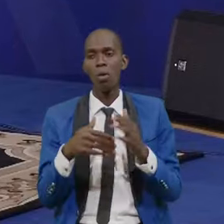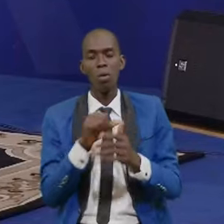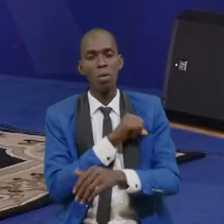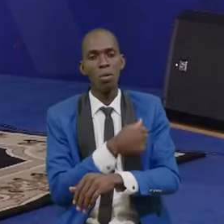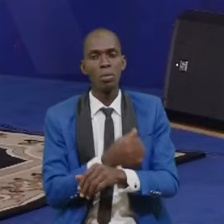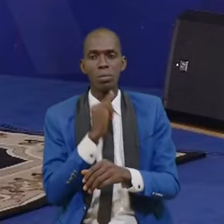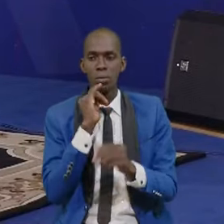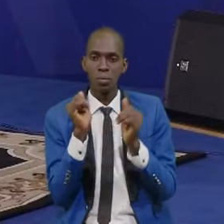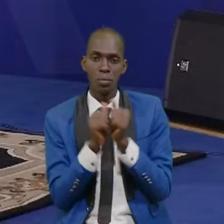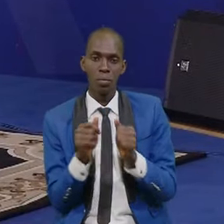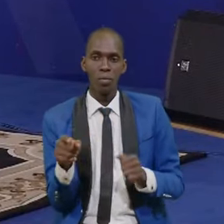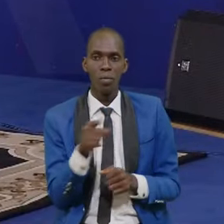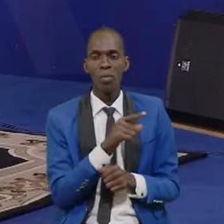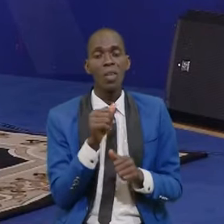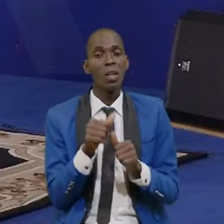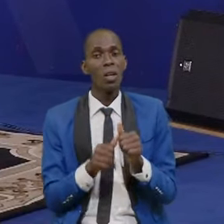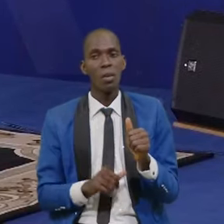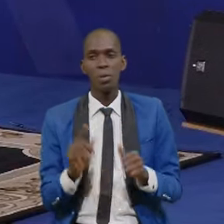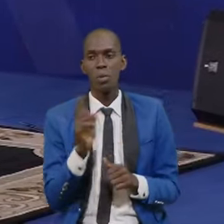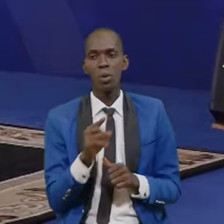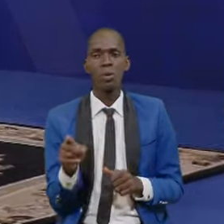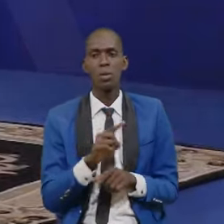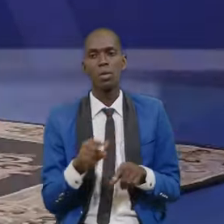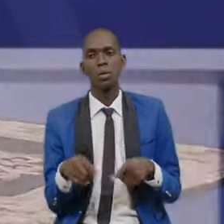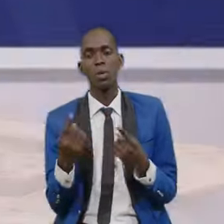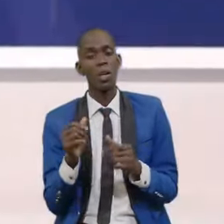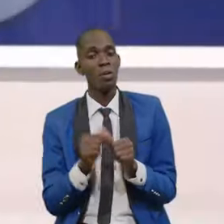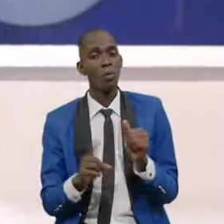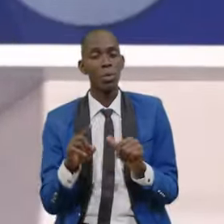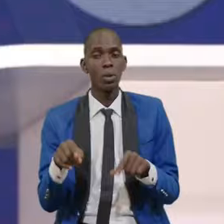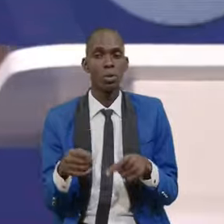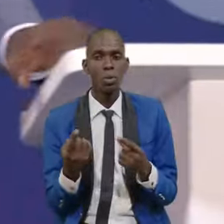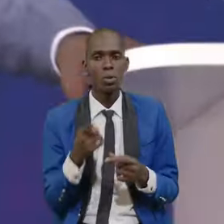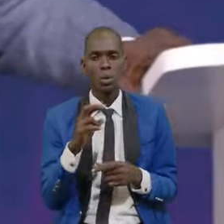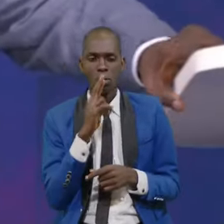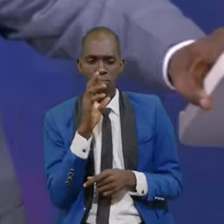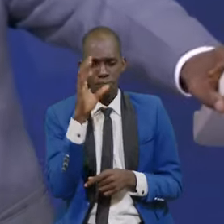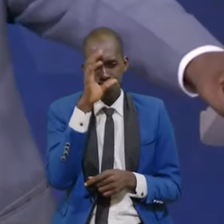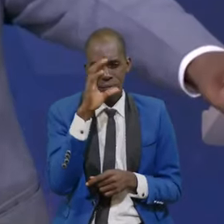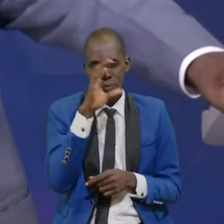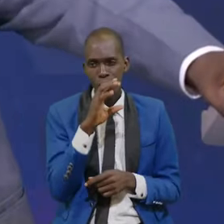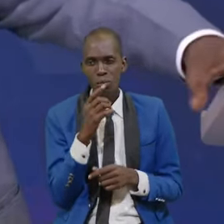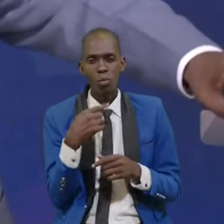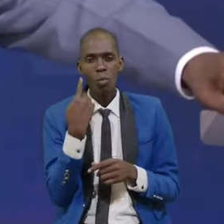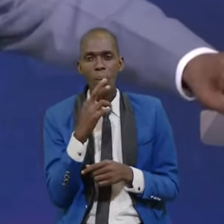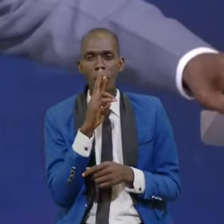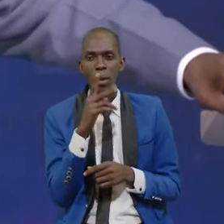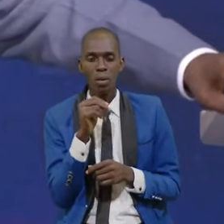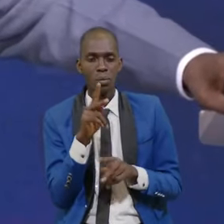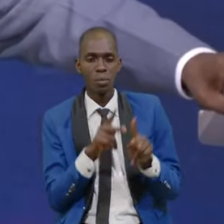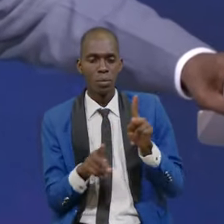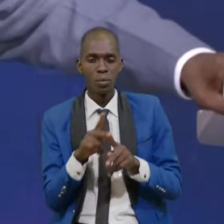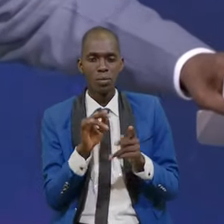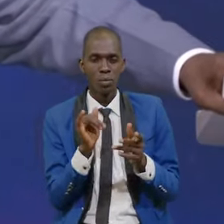them everywhere they go. Anywhere they go, they are searching. Who are the people, the decision